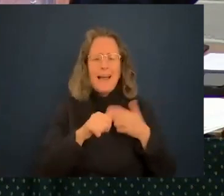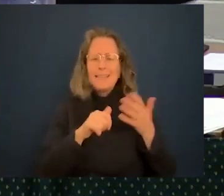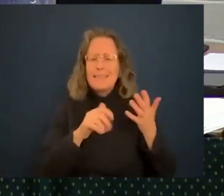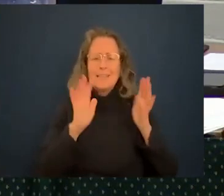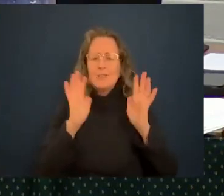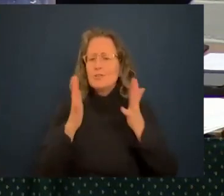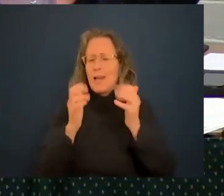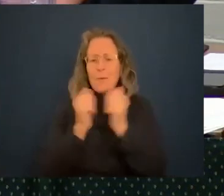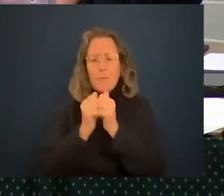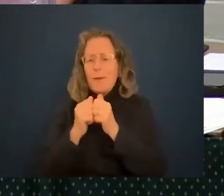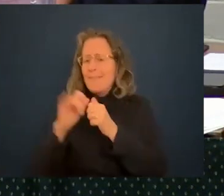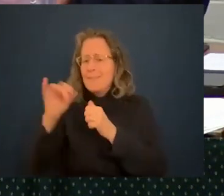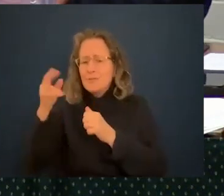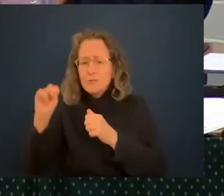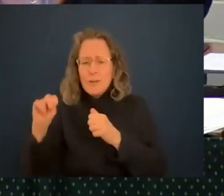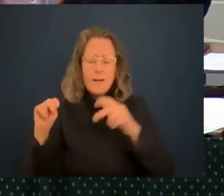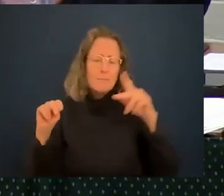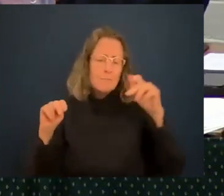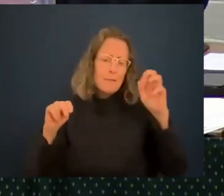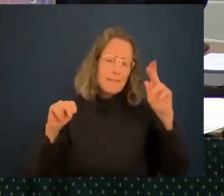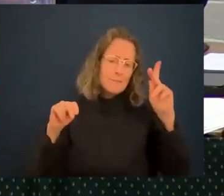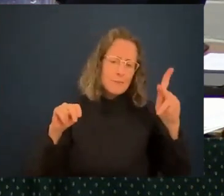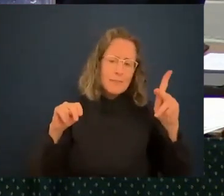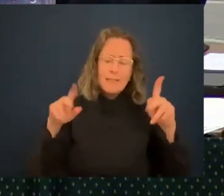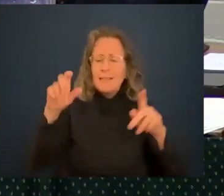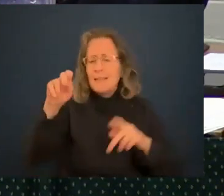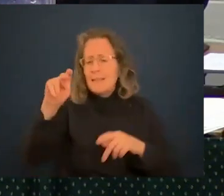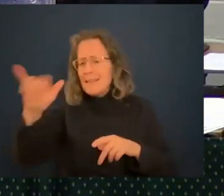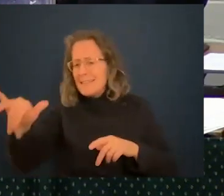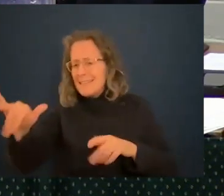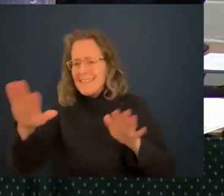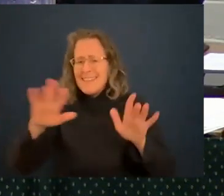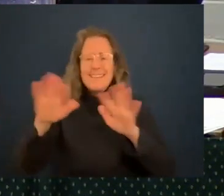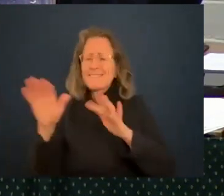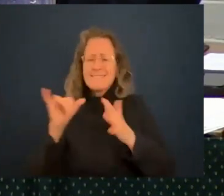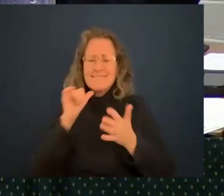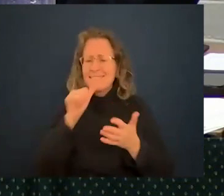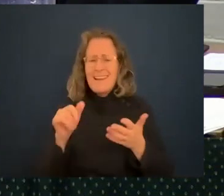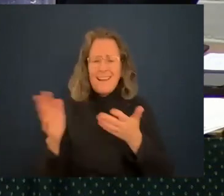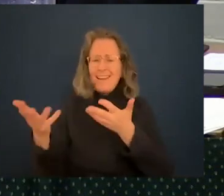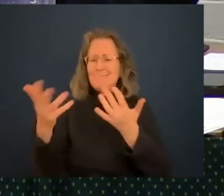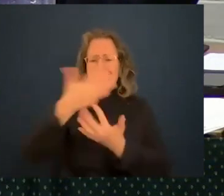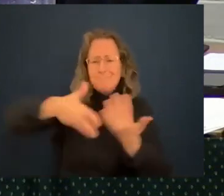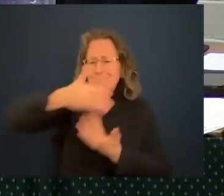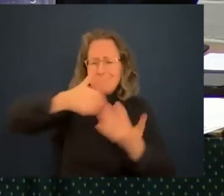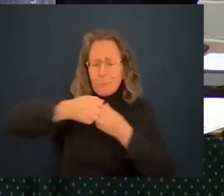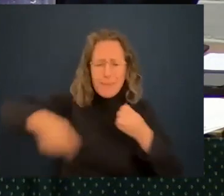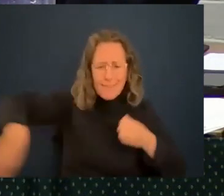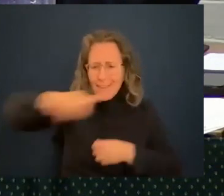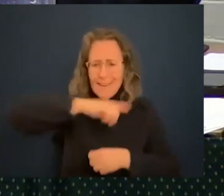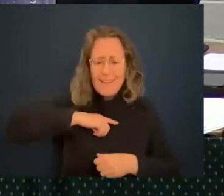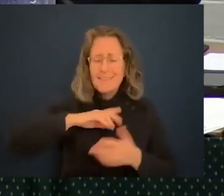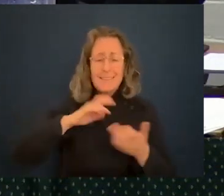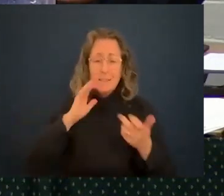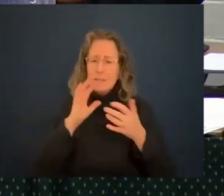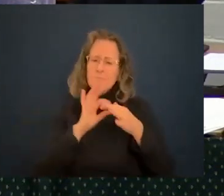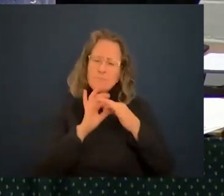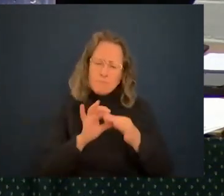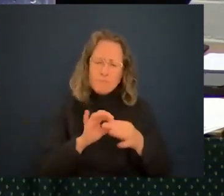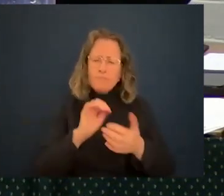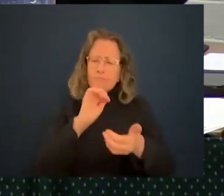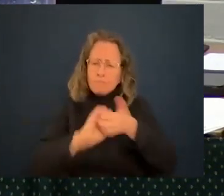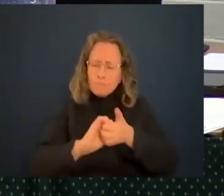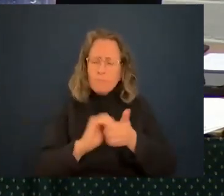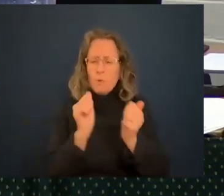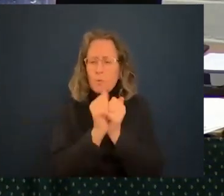to chat with John or Patrick you know um they're not going to form relationships with people in quite that same deep